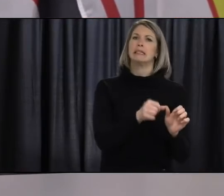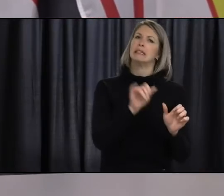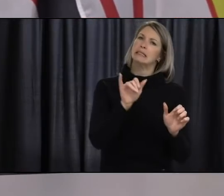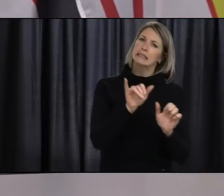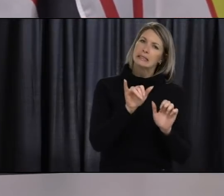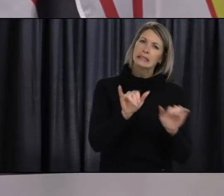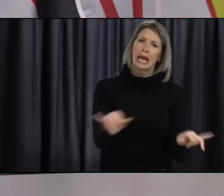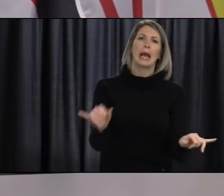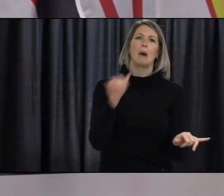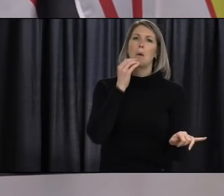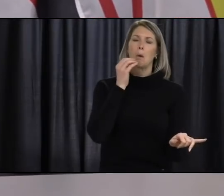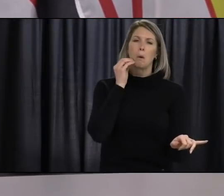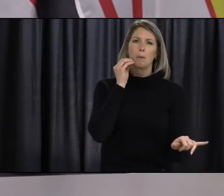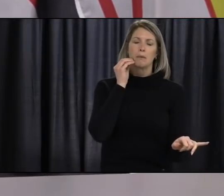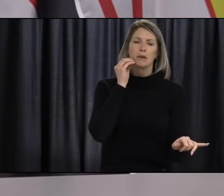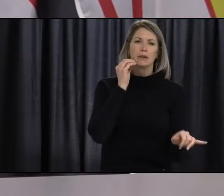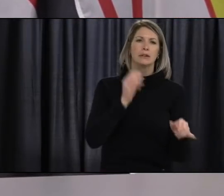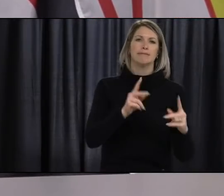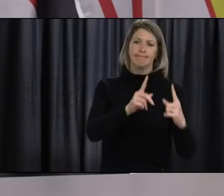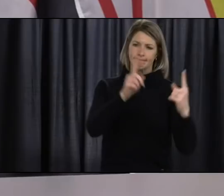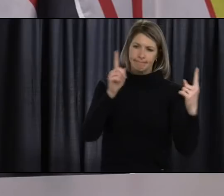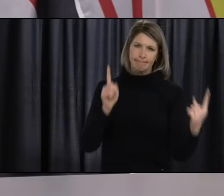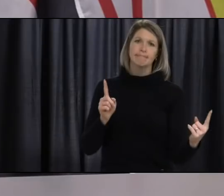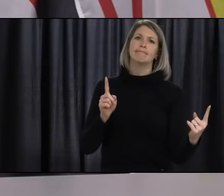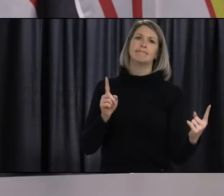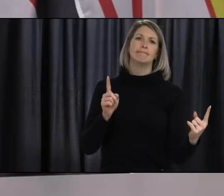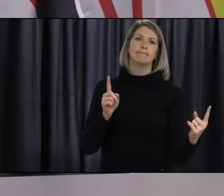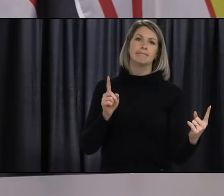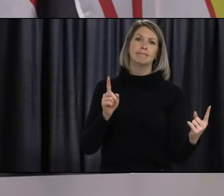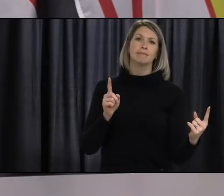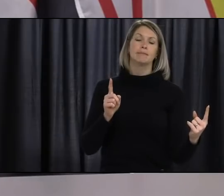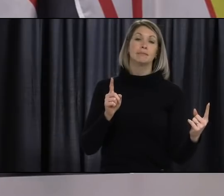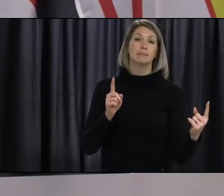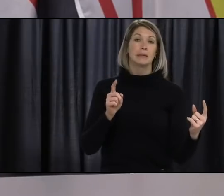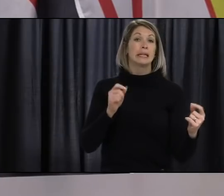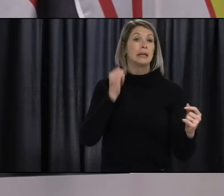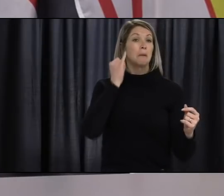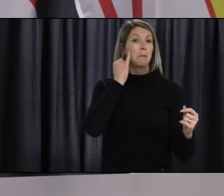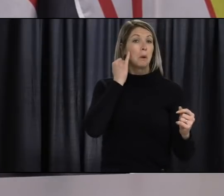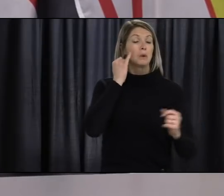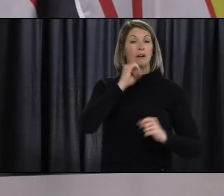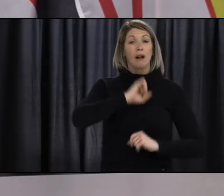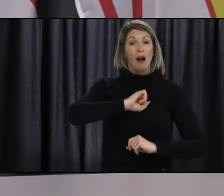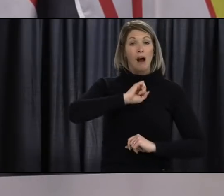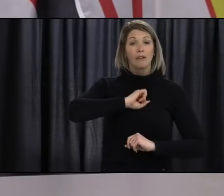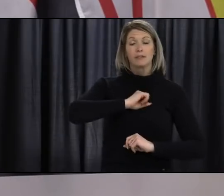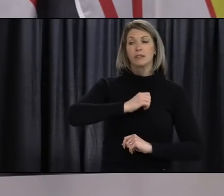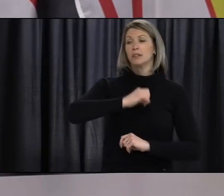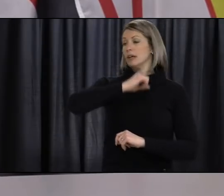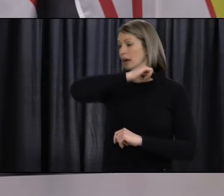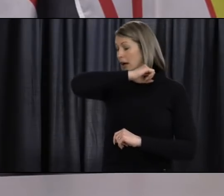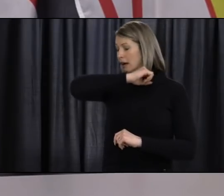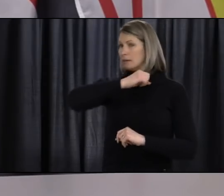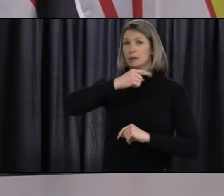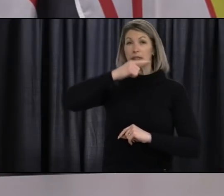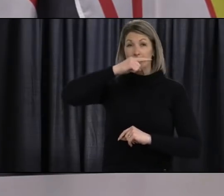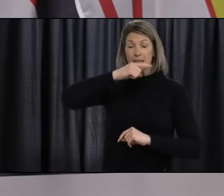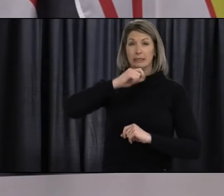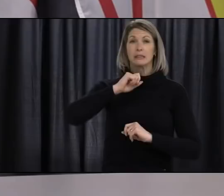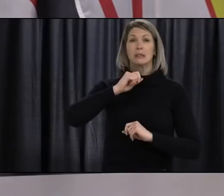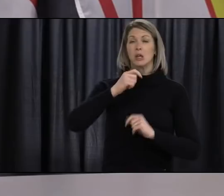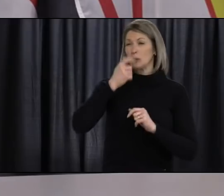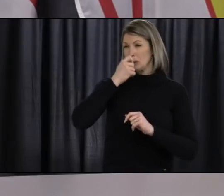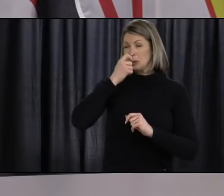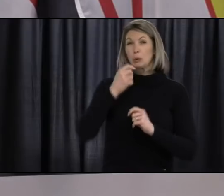home, maintaining safe physical distancing, covering your face when coughing and sneezing, and avoid touching your face,